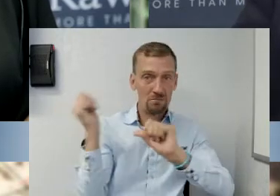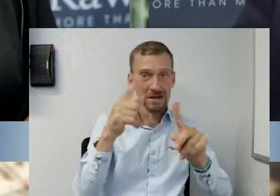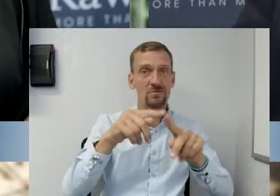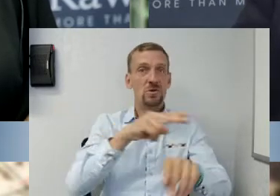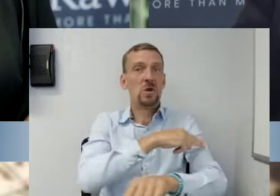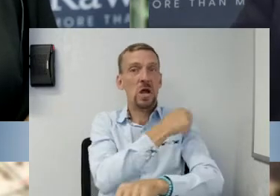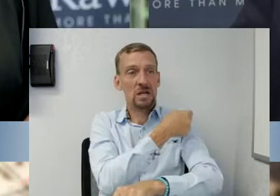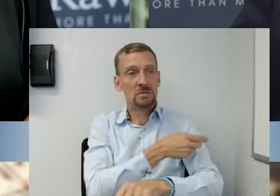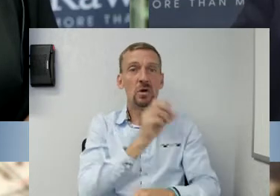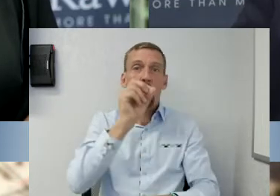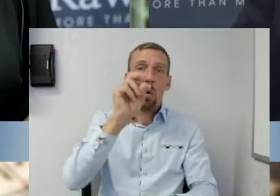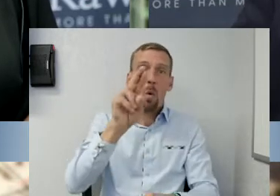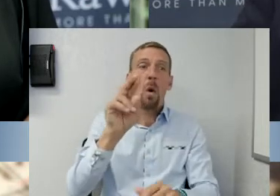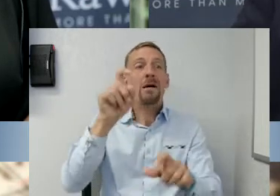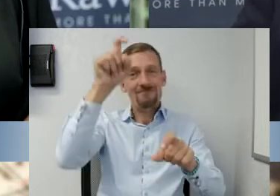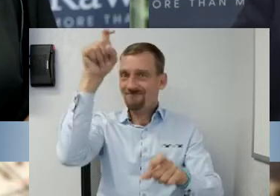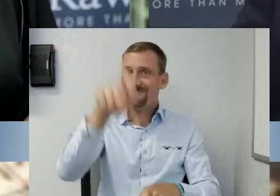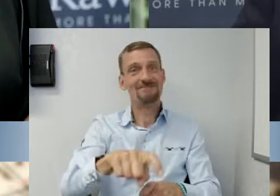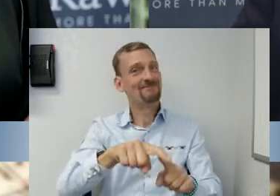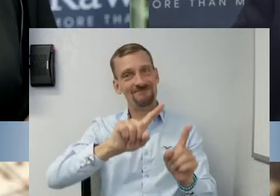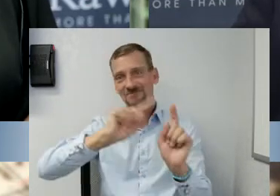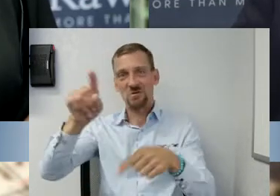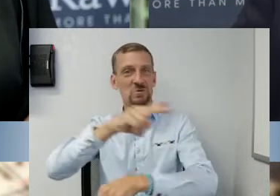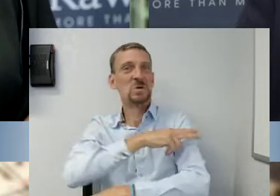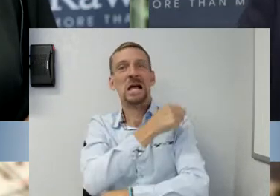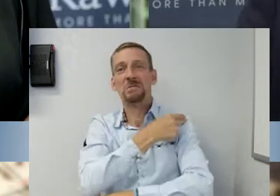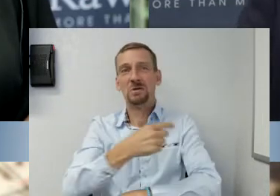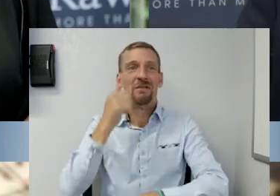got to the state that they have to come to the hospital.